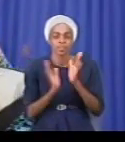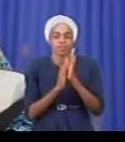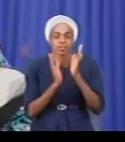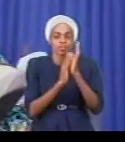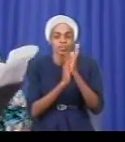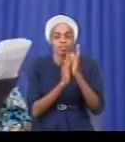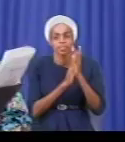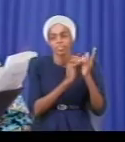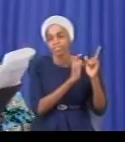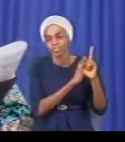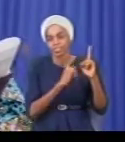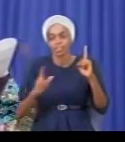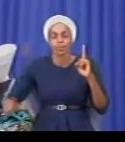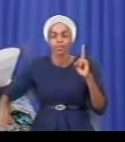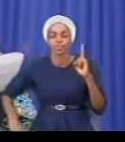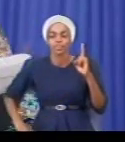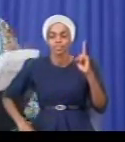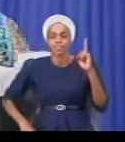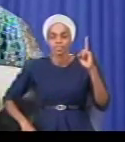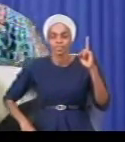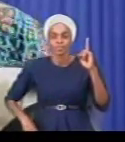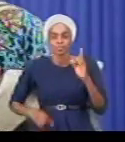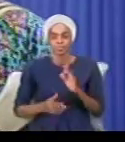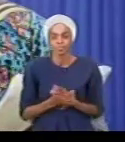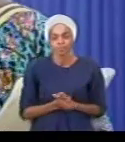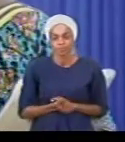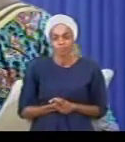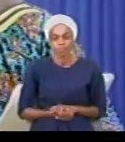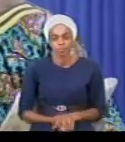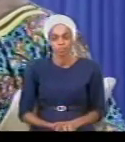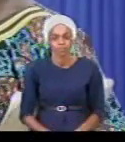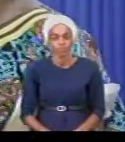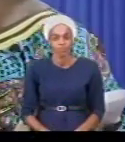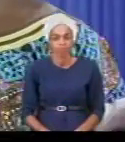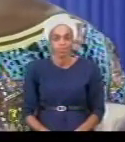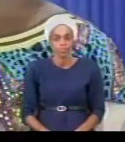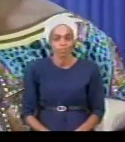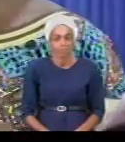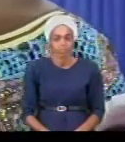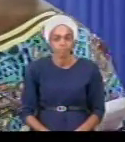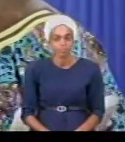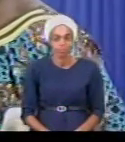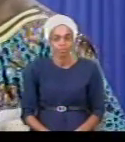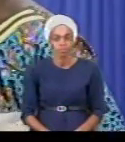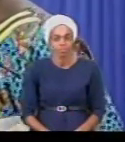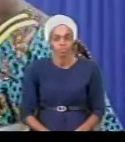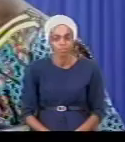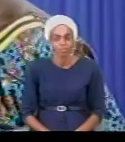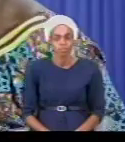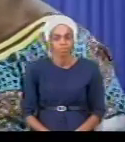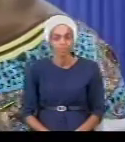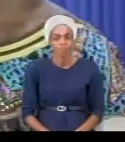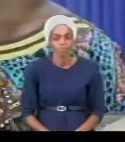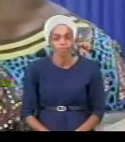Others, you will permit me to speak in my own modern tongue. Eke alleluia.